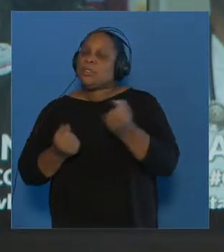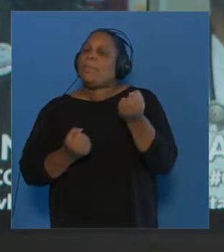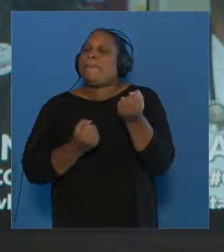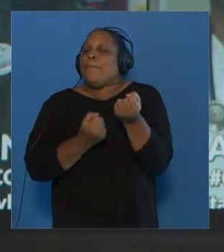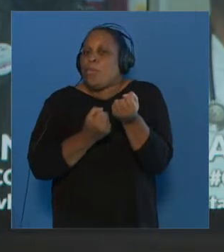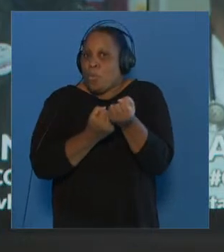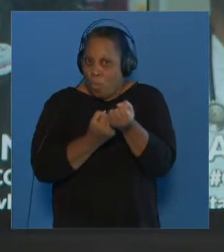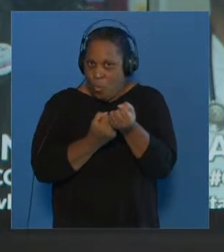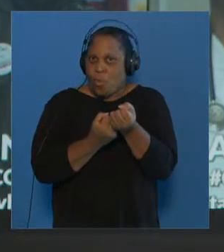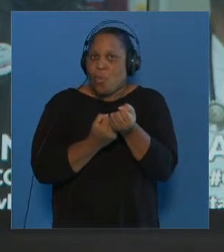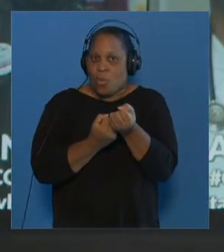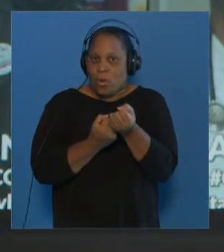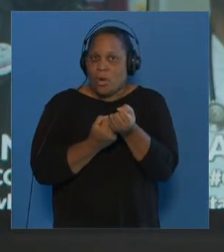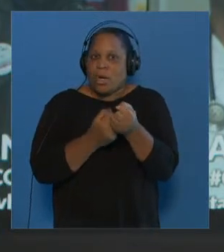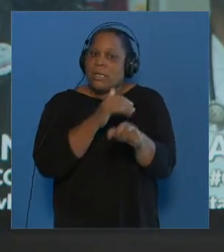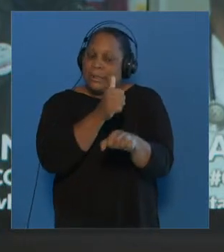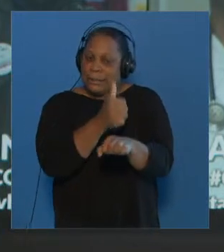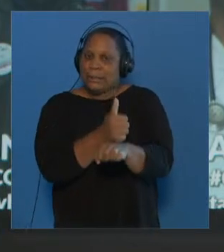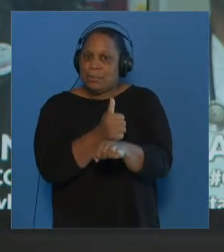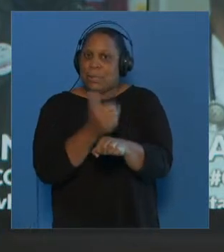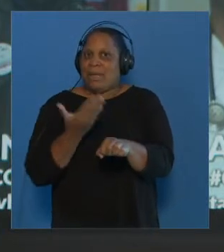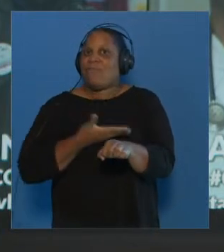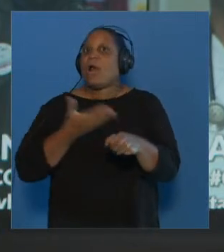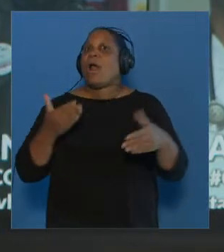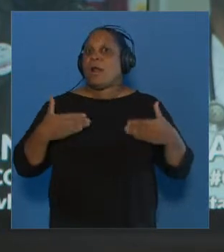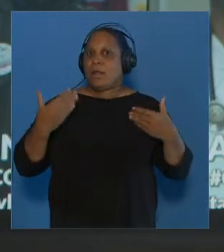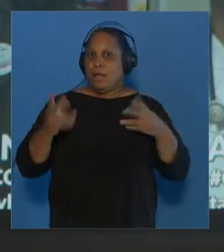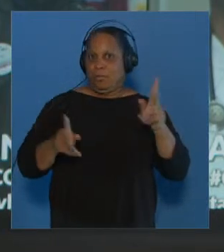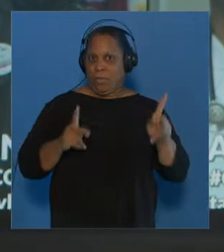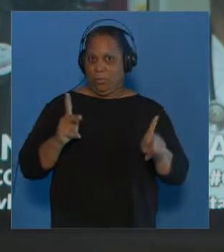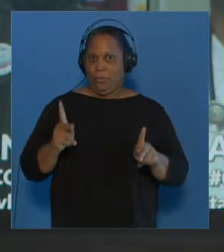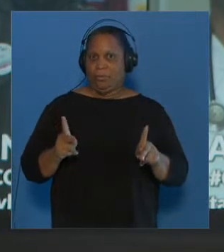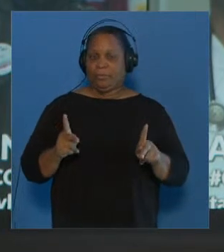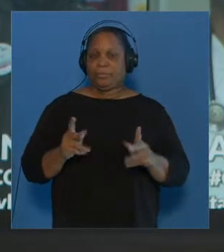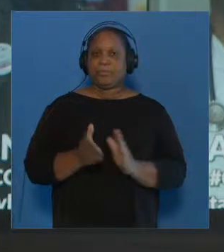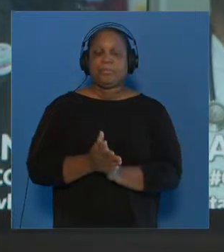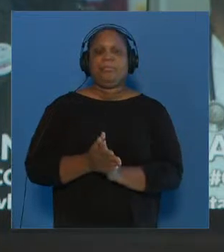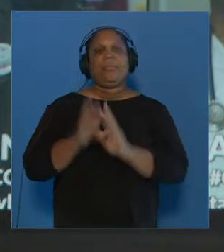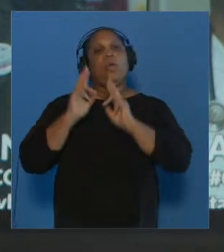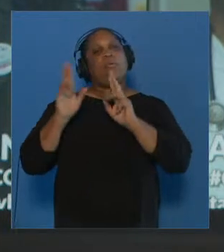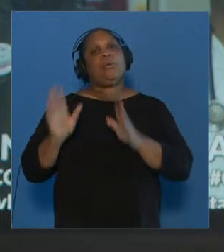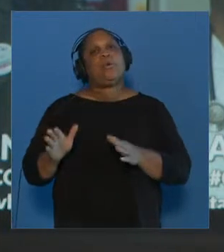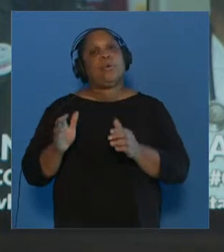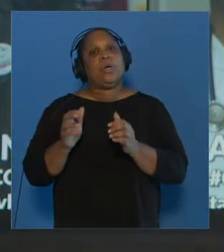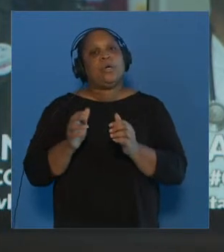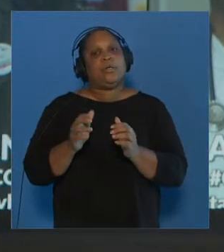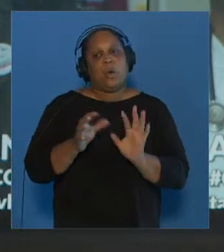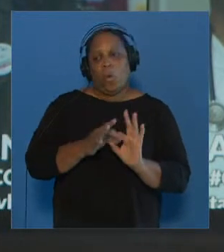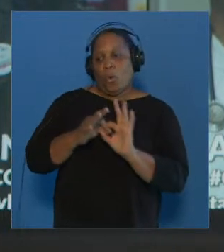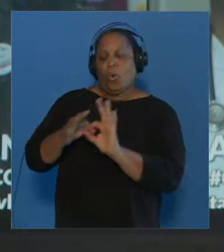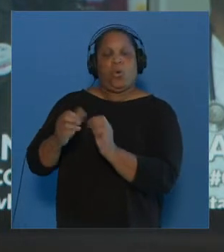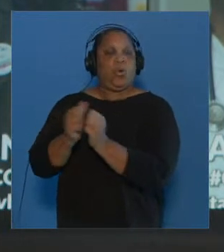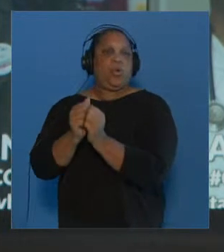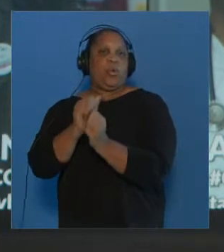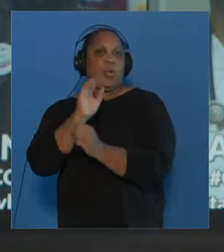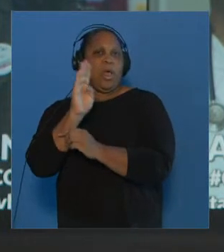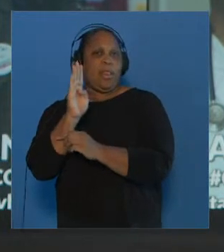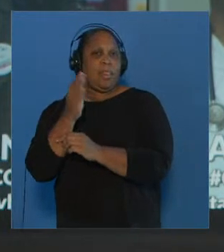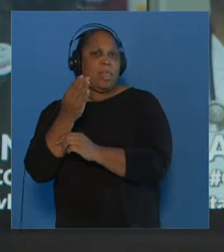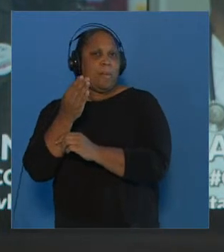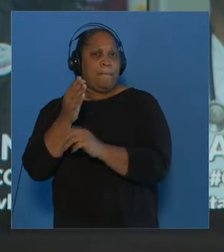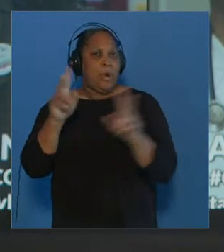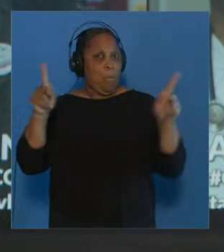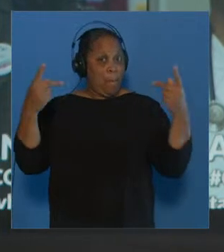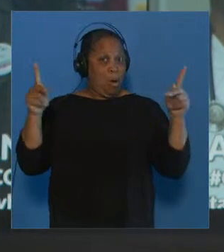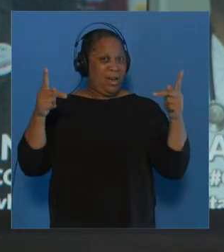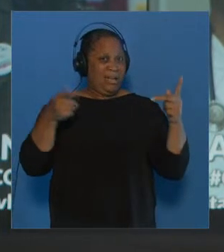support which is in place for our young persons. With regards to the Blue Party, were you